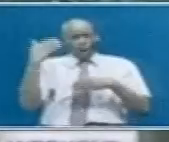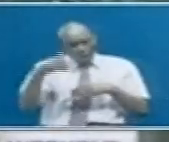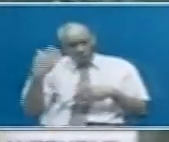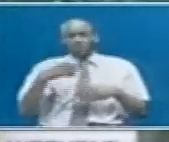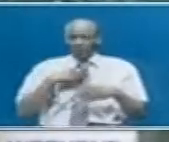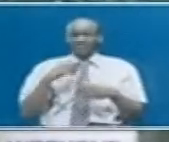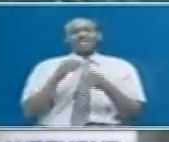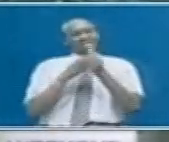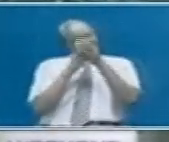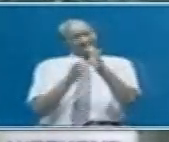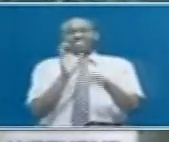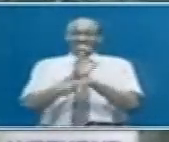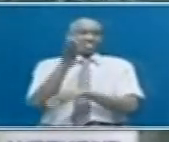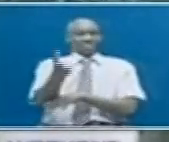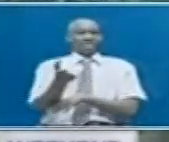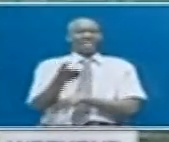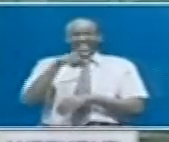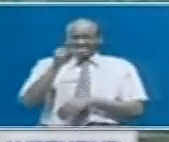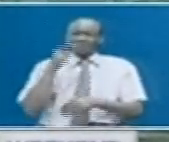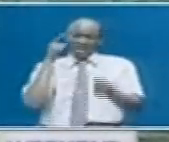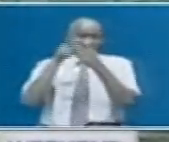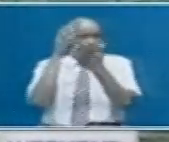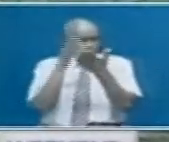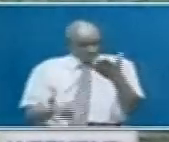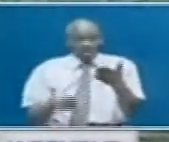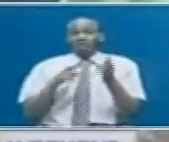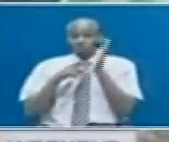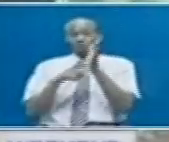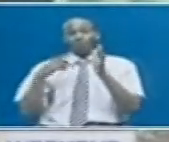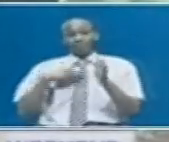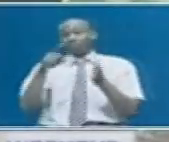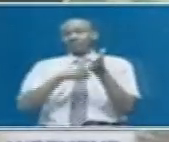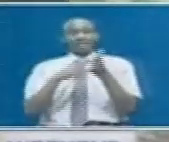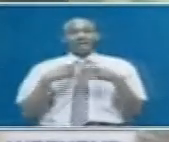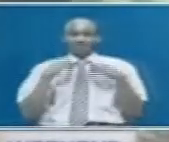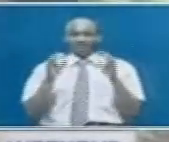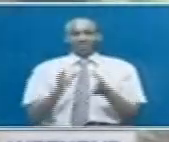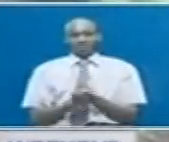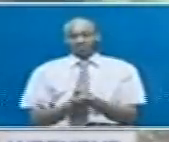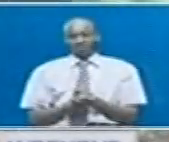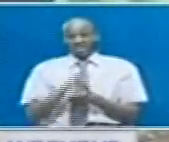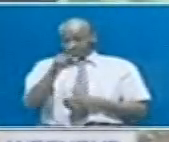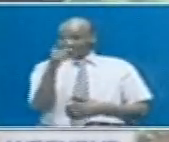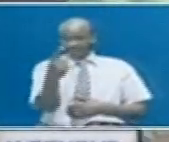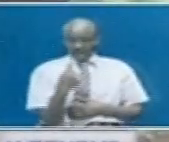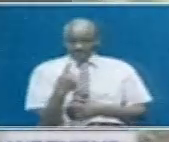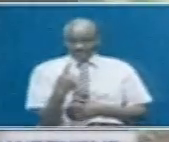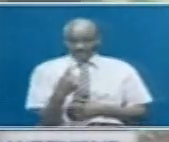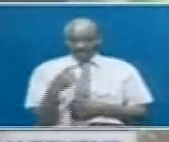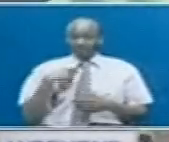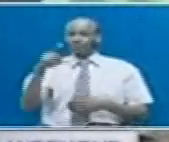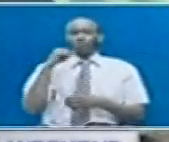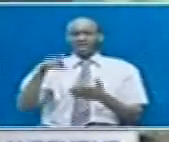becoming a church elder. All she wanted was to prove her innocence to the mob. Alikuja tu na